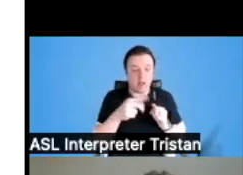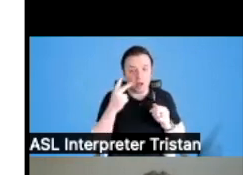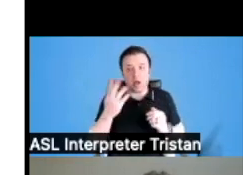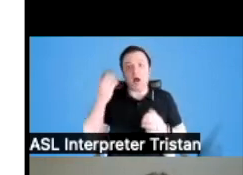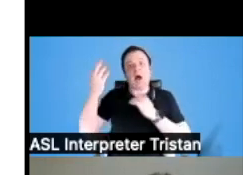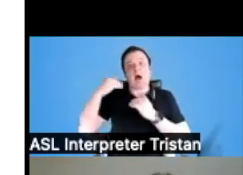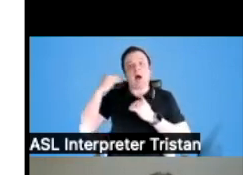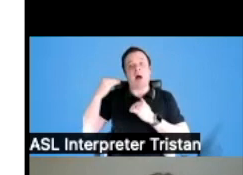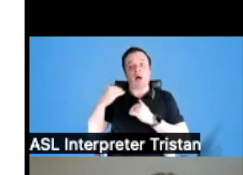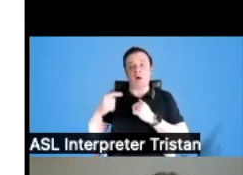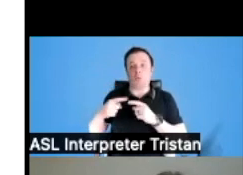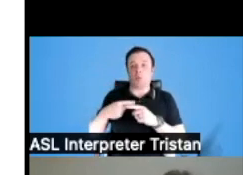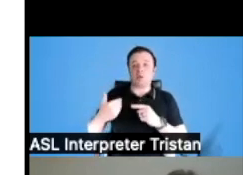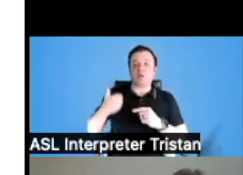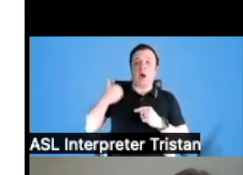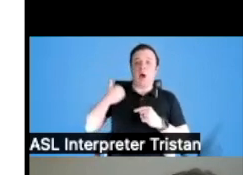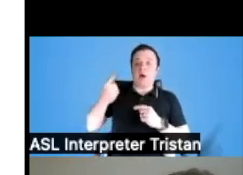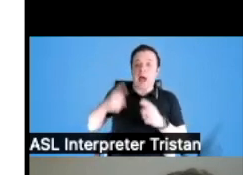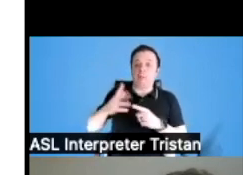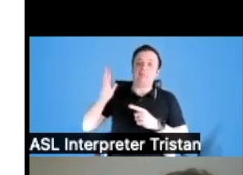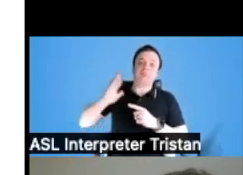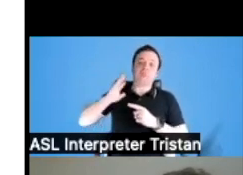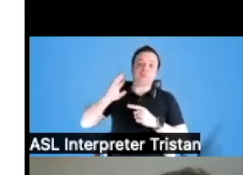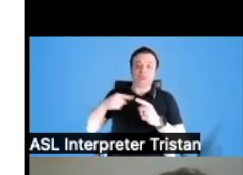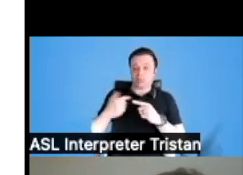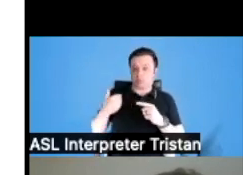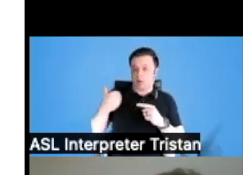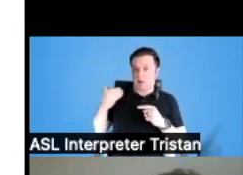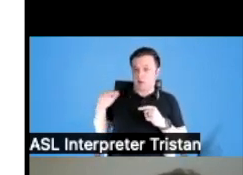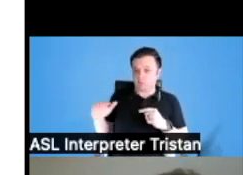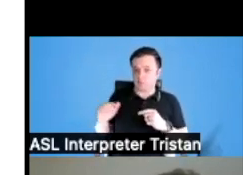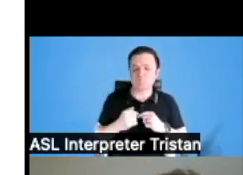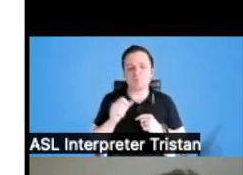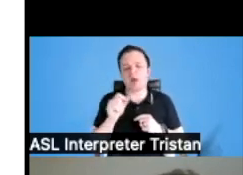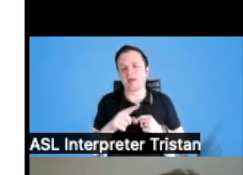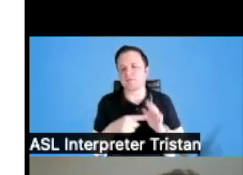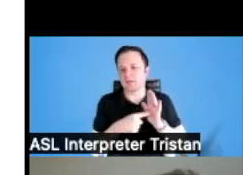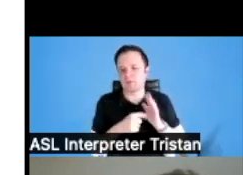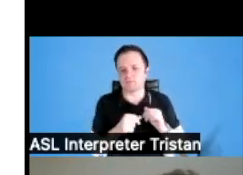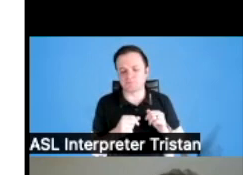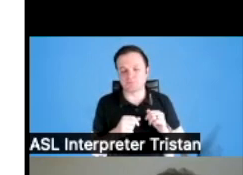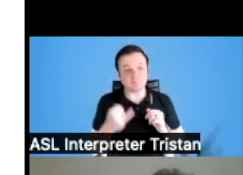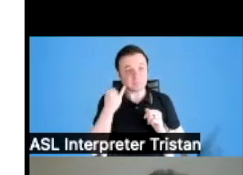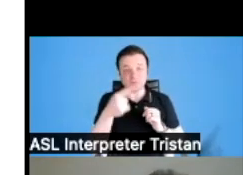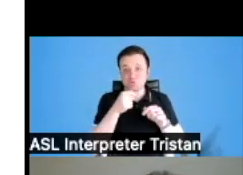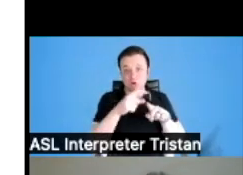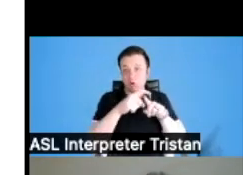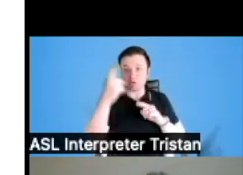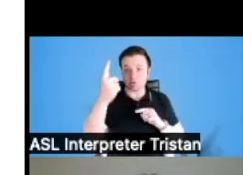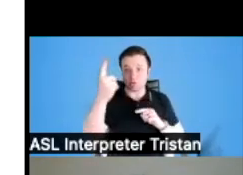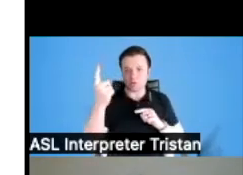life. So when we asked the question, so if you didn't call someone, why